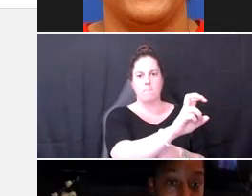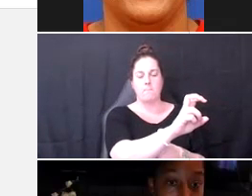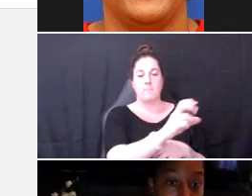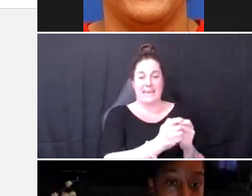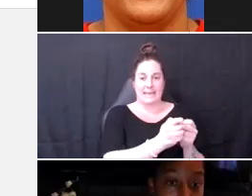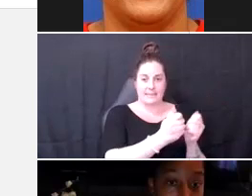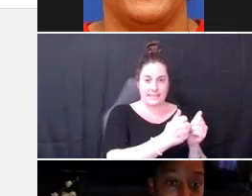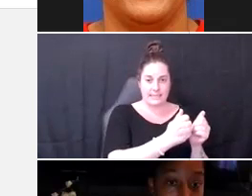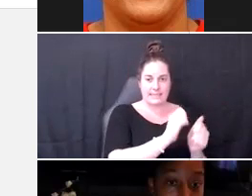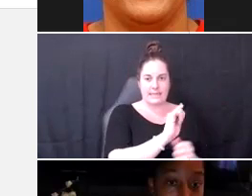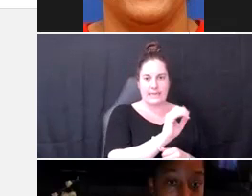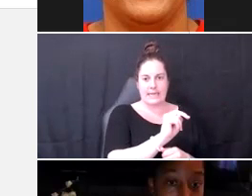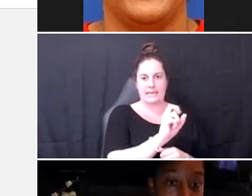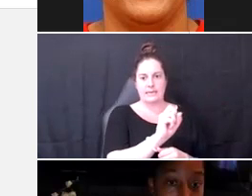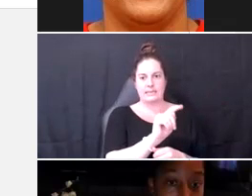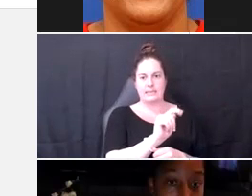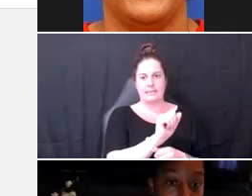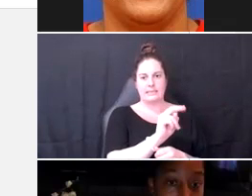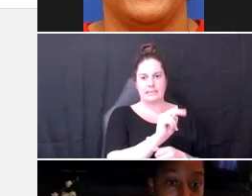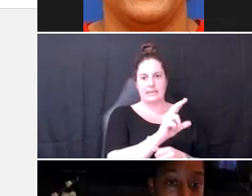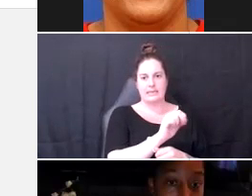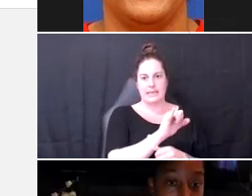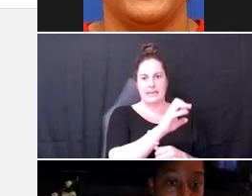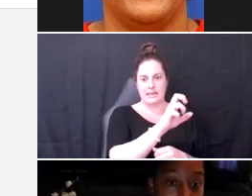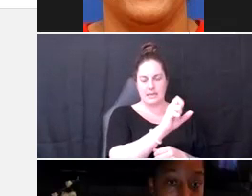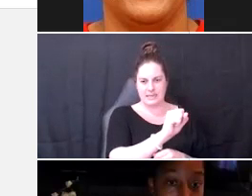Instantaneous is what the cop does you with the radar gun.